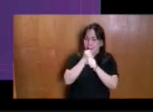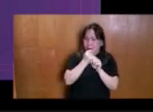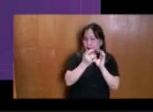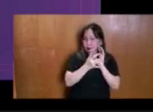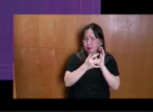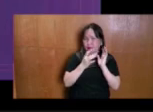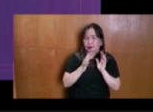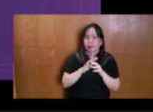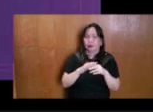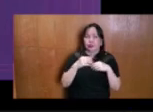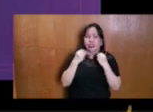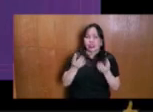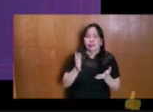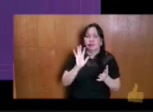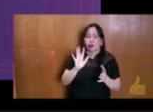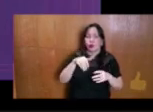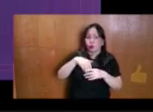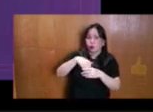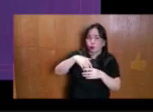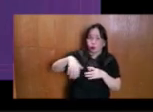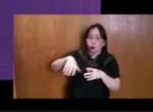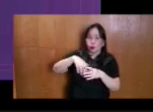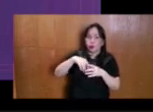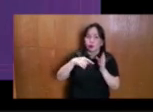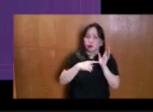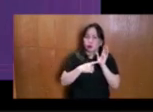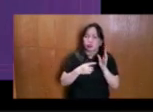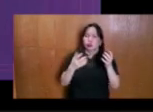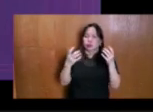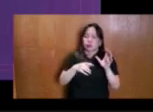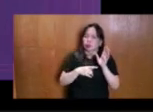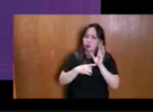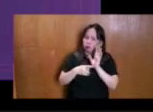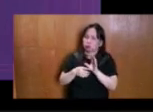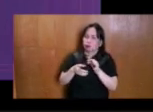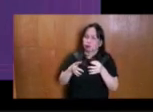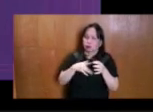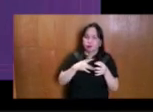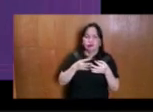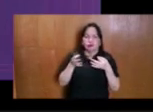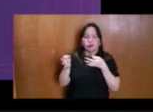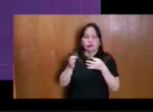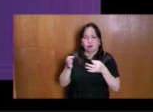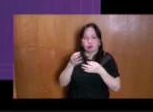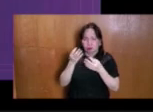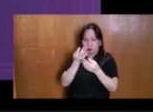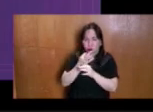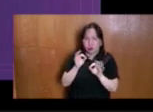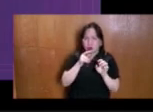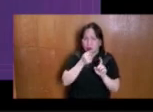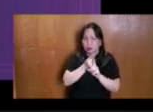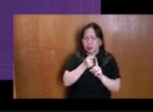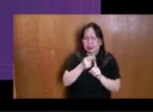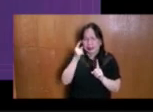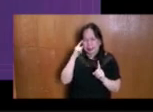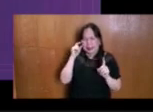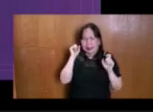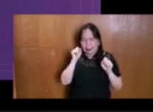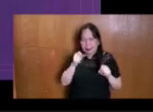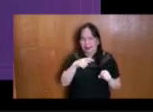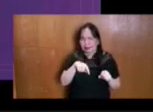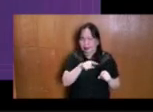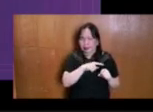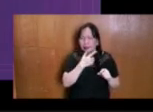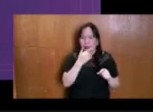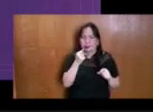have to give them room to really be able to shine, to be able to do what they think, because you're able to do what they do best. Because if